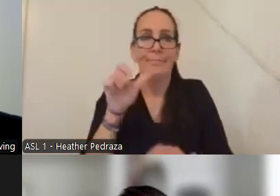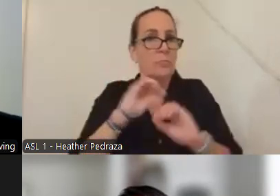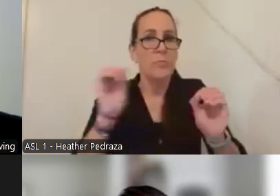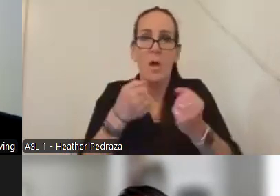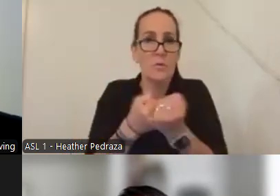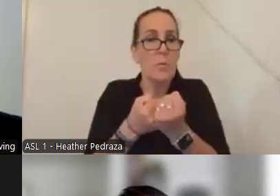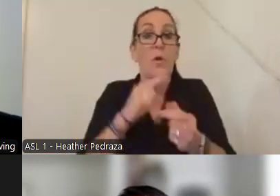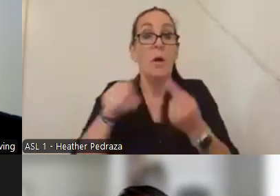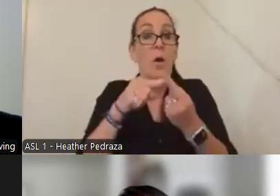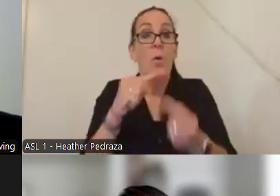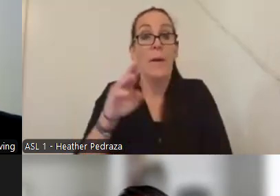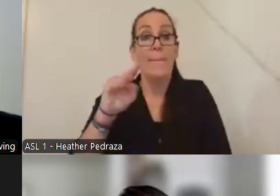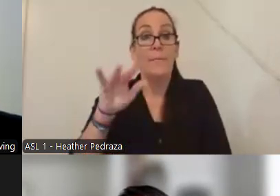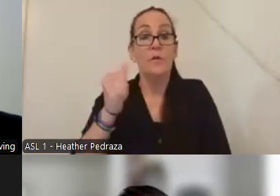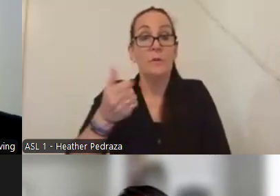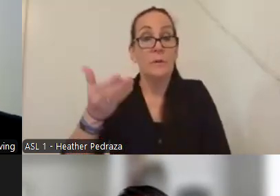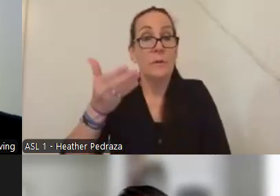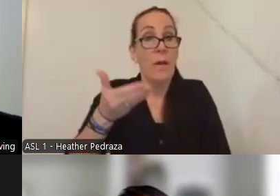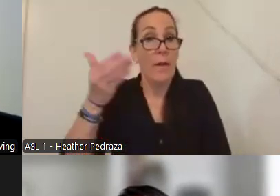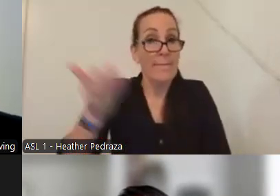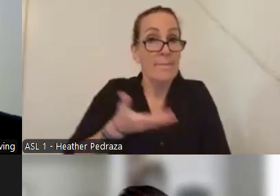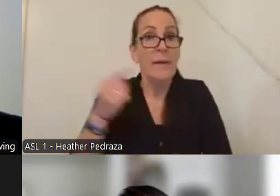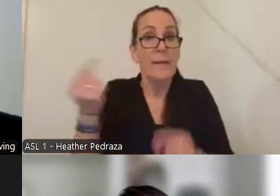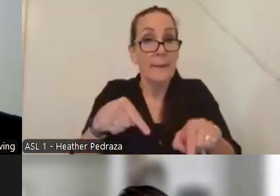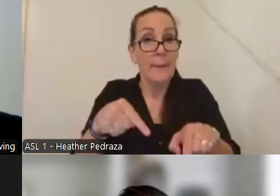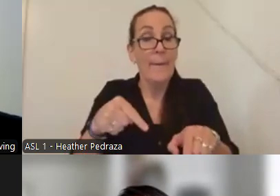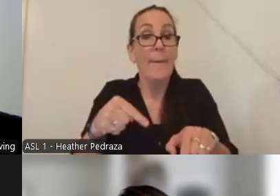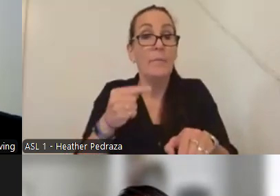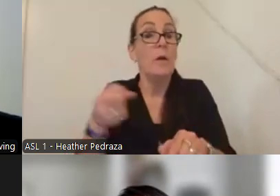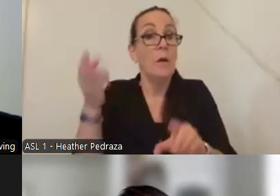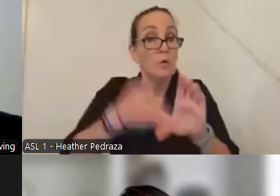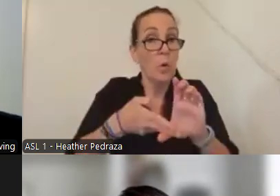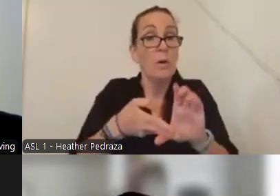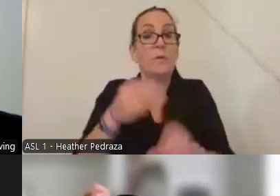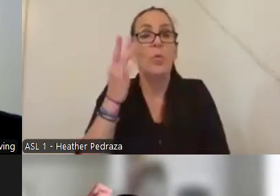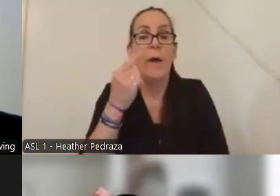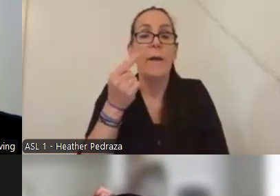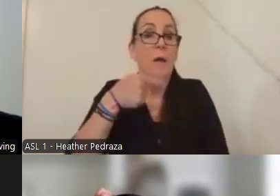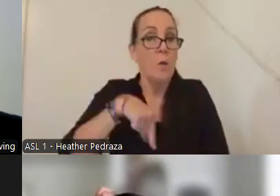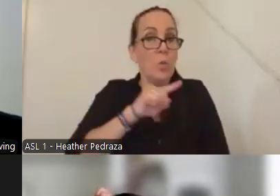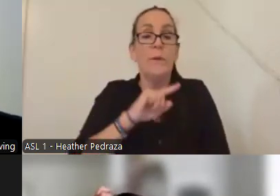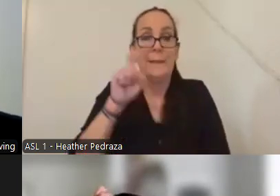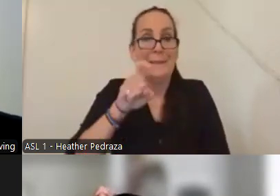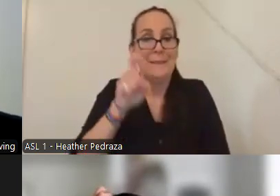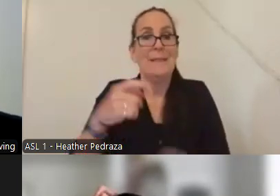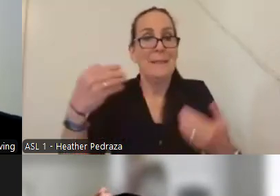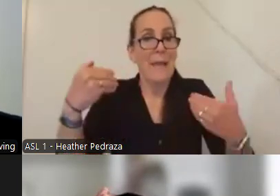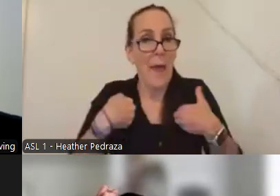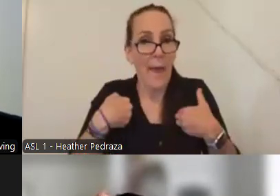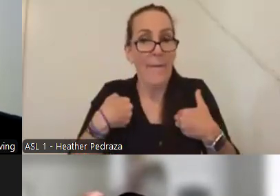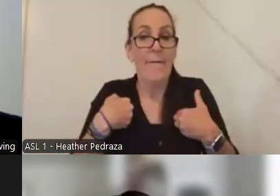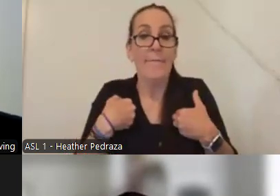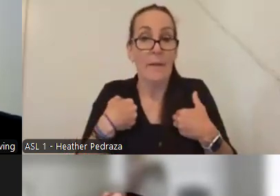come, she's inviting you because we need to have, and Adina too, a